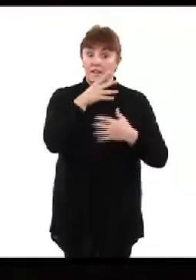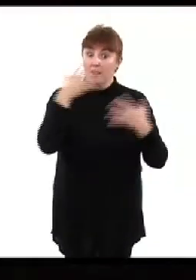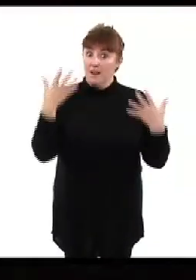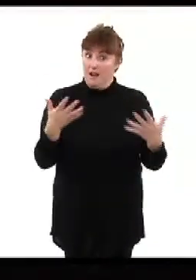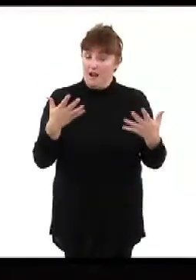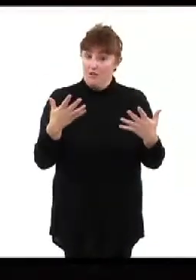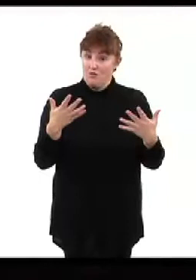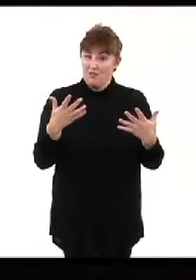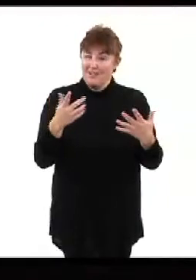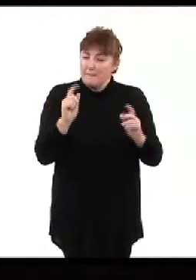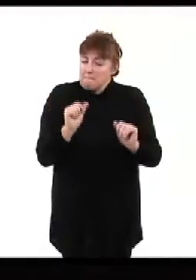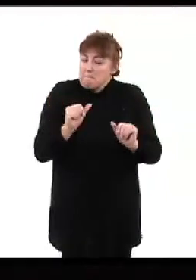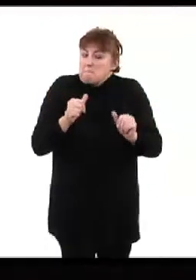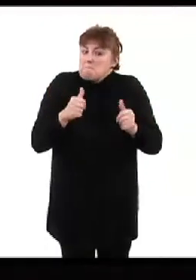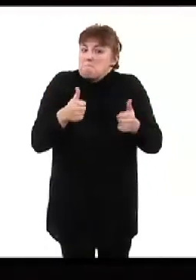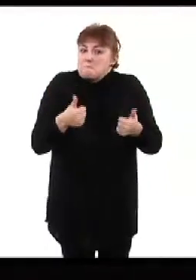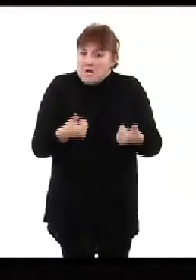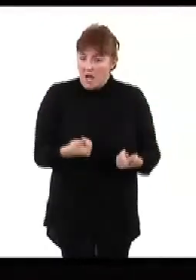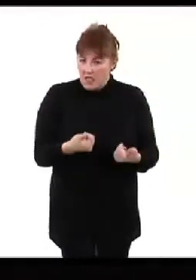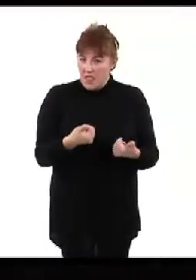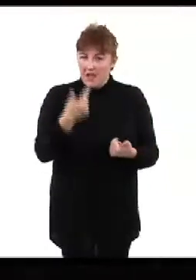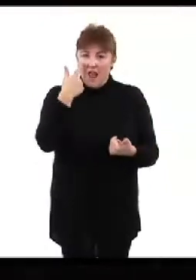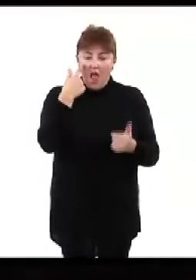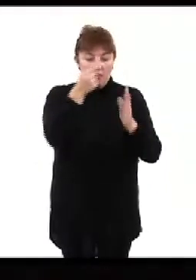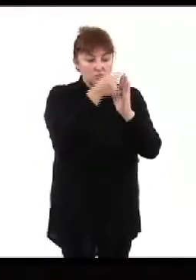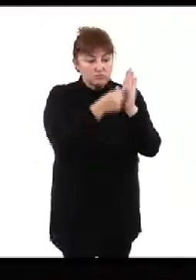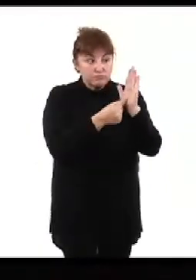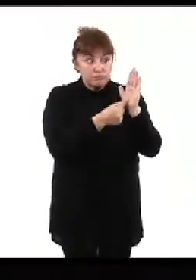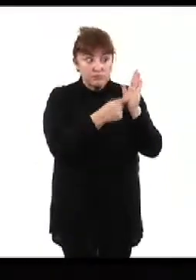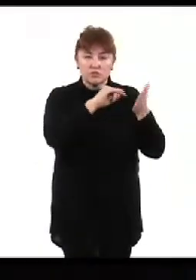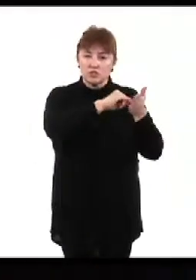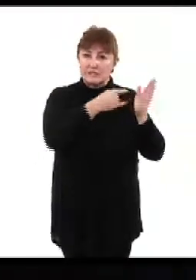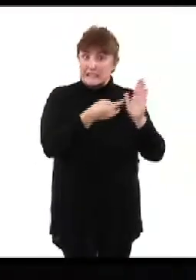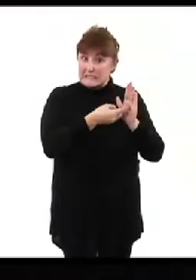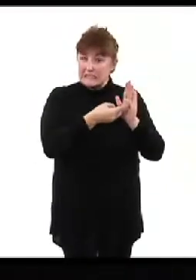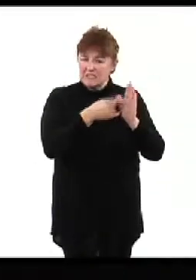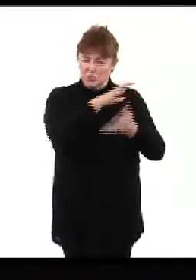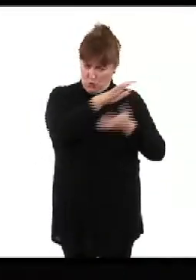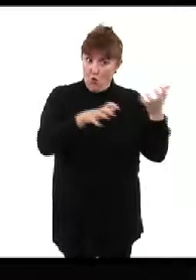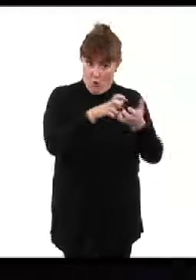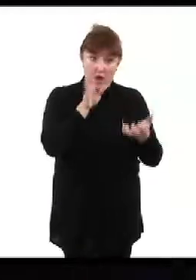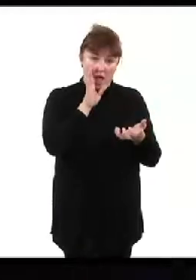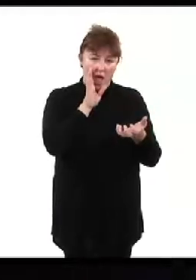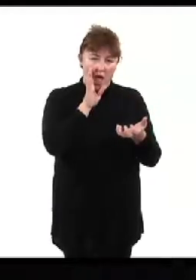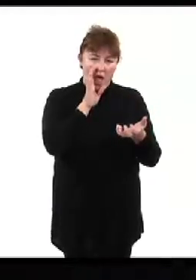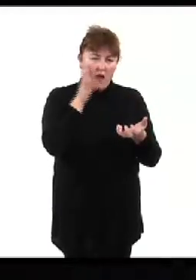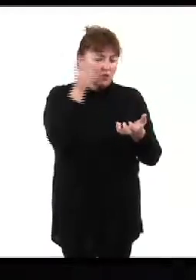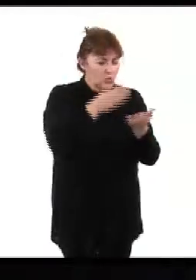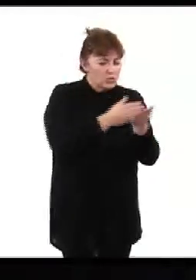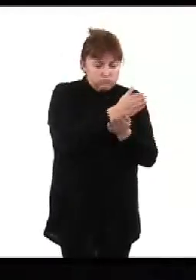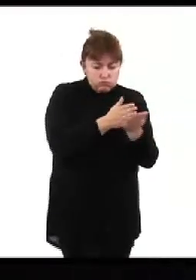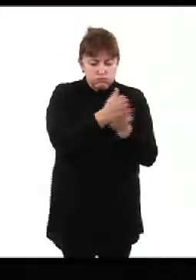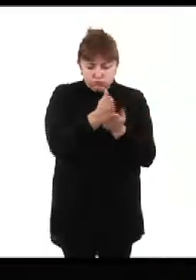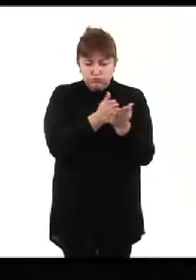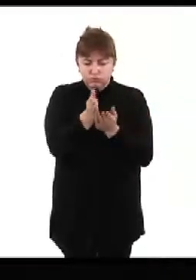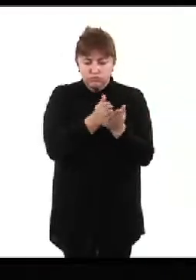we're now just beginning to sort of tease apart whether aspects of this complex system, all of the different aspects